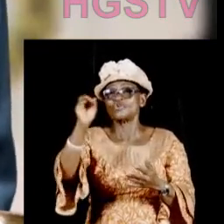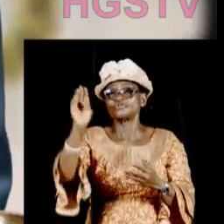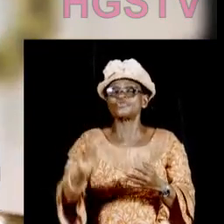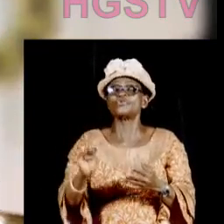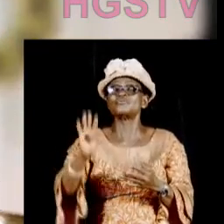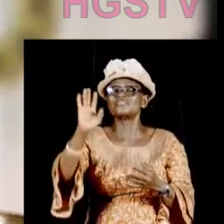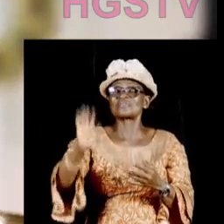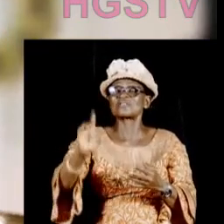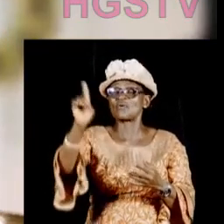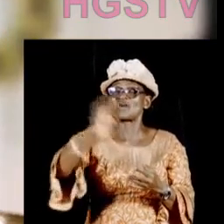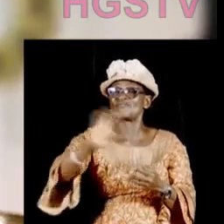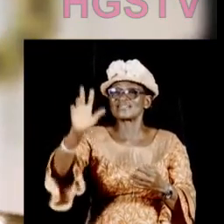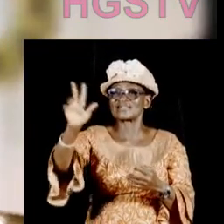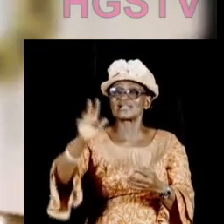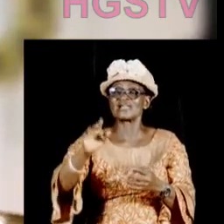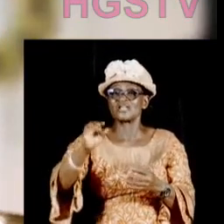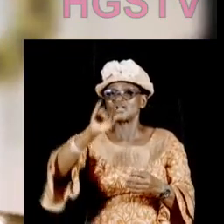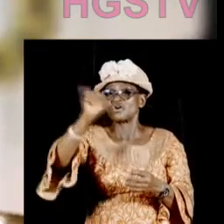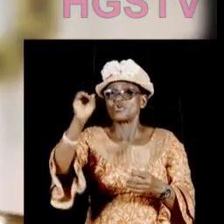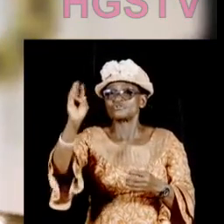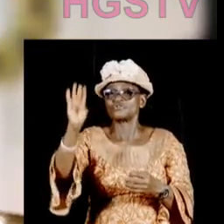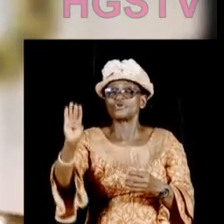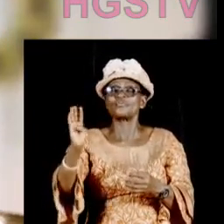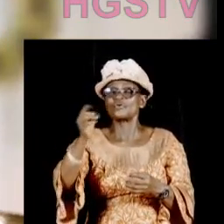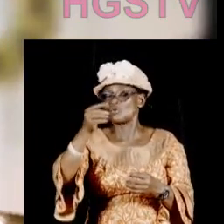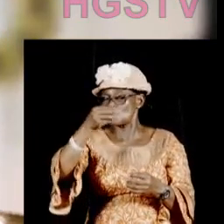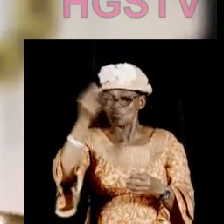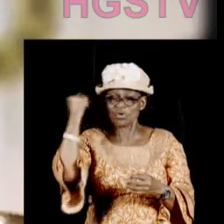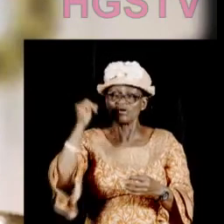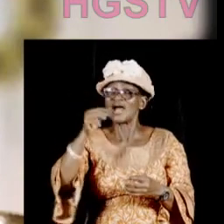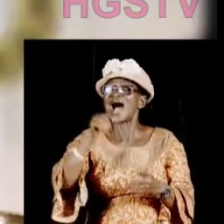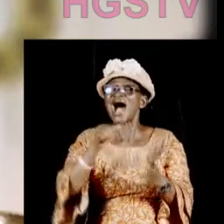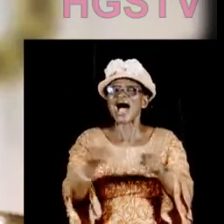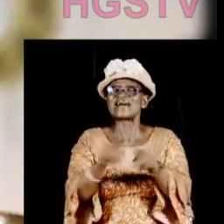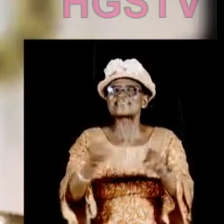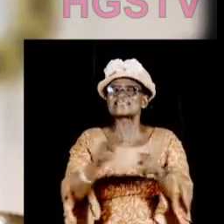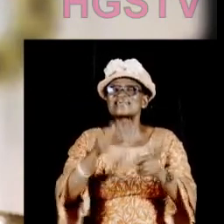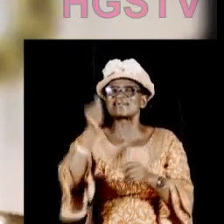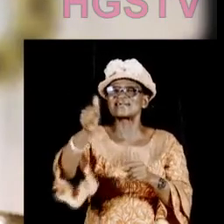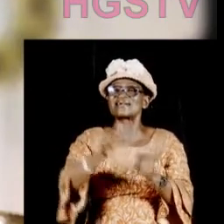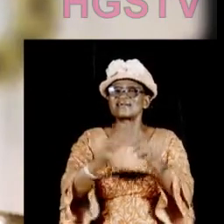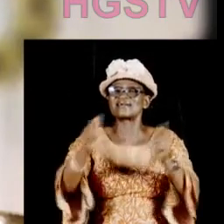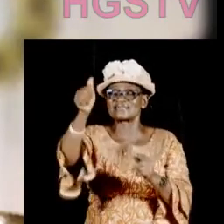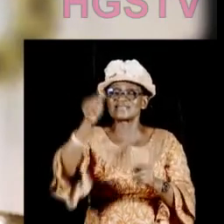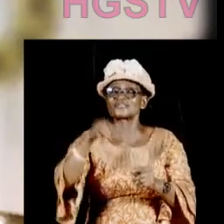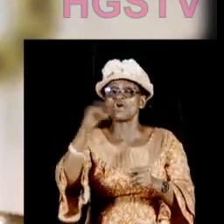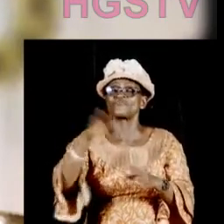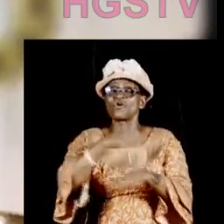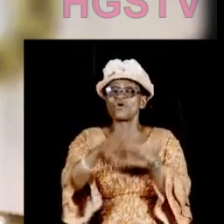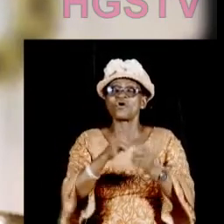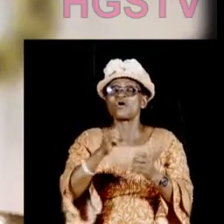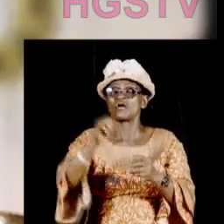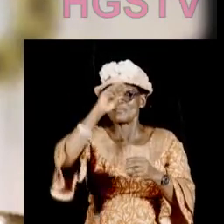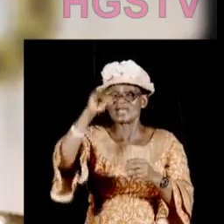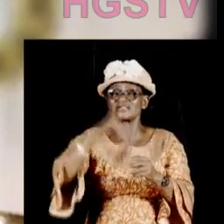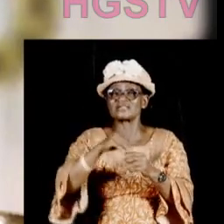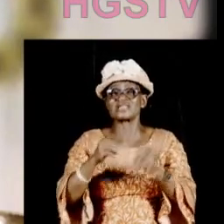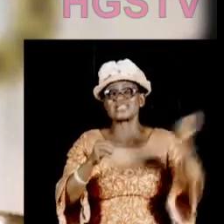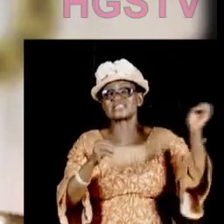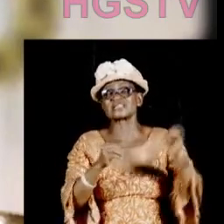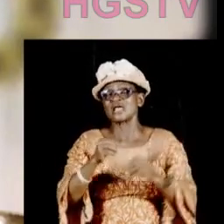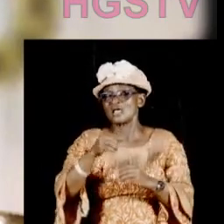verse 3, Job was described as the greatest of all men in the East because of his